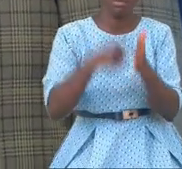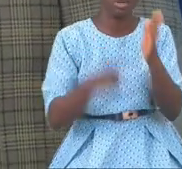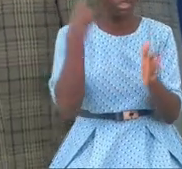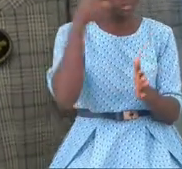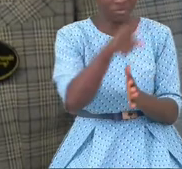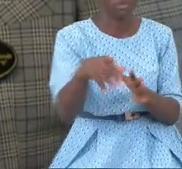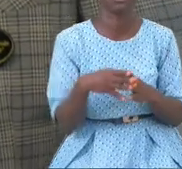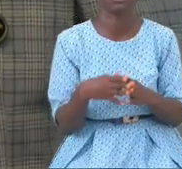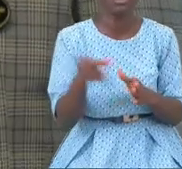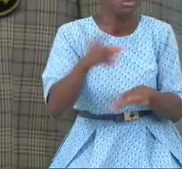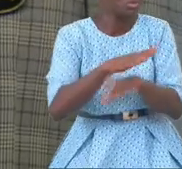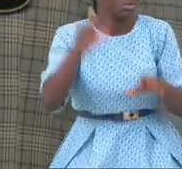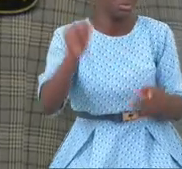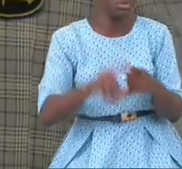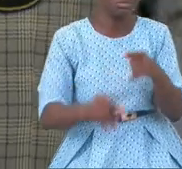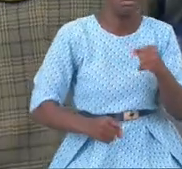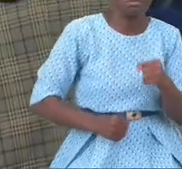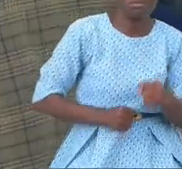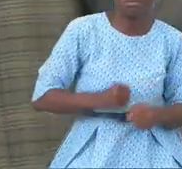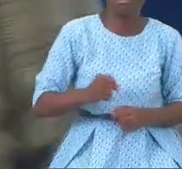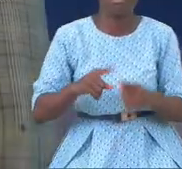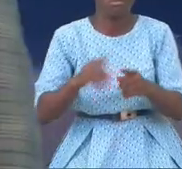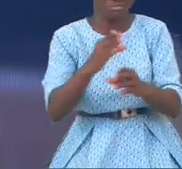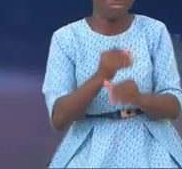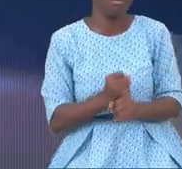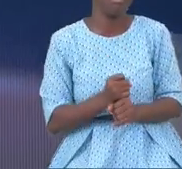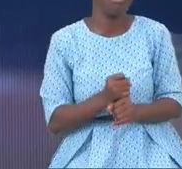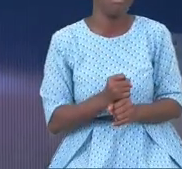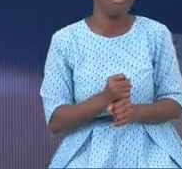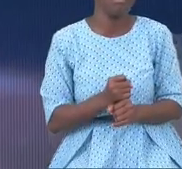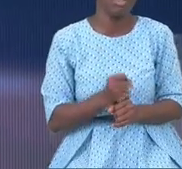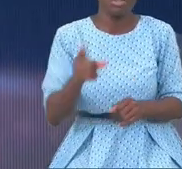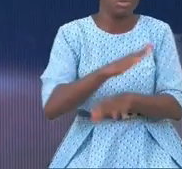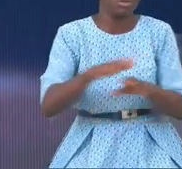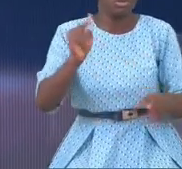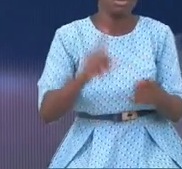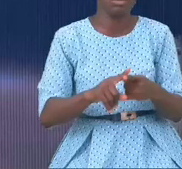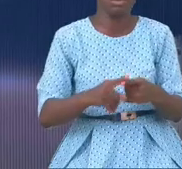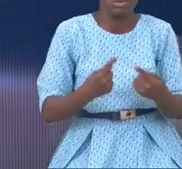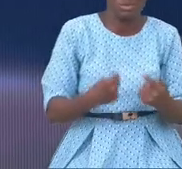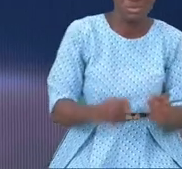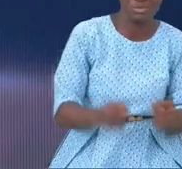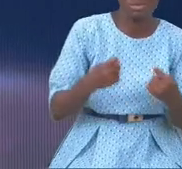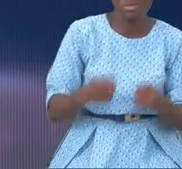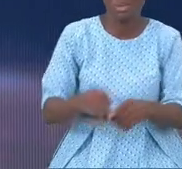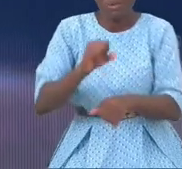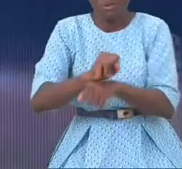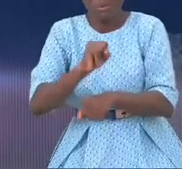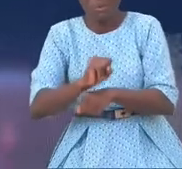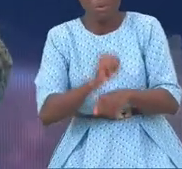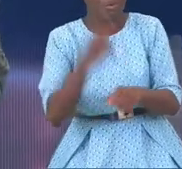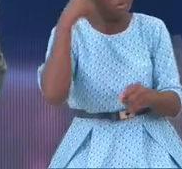to qualify ourselves. He has qualified us. Every sinner is salvation